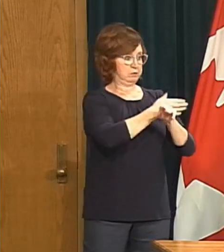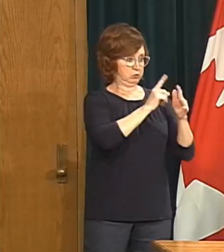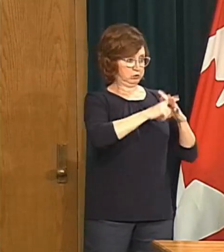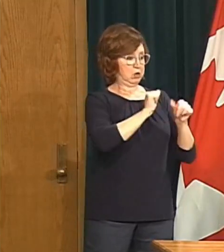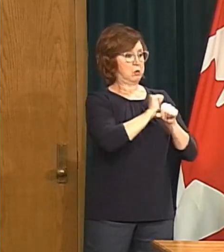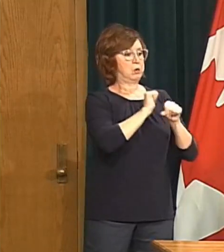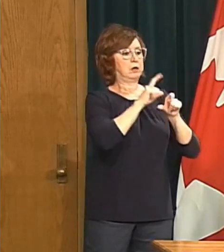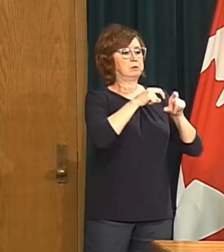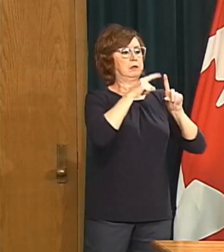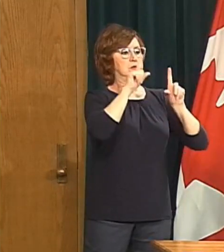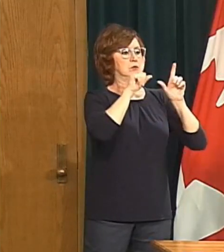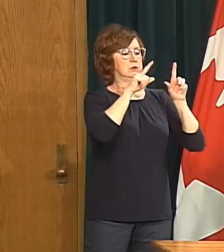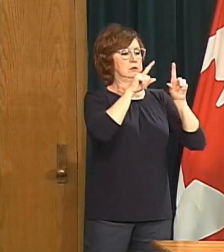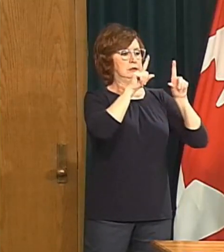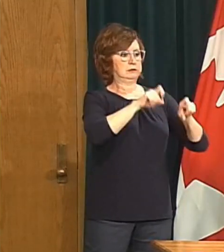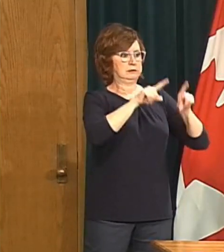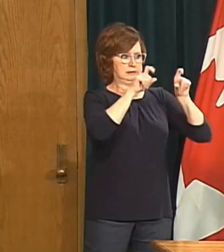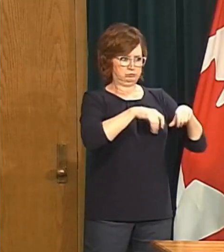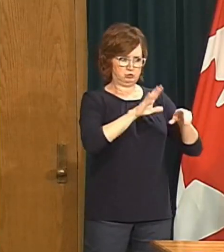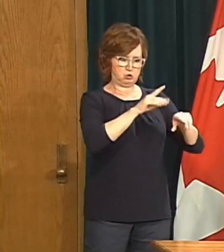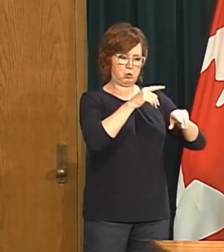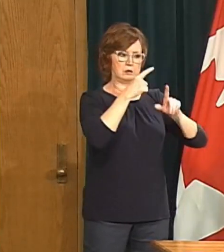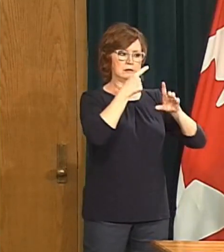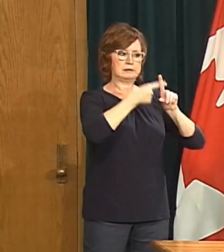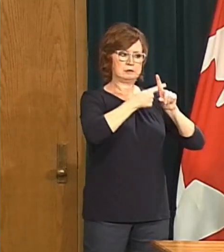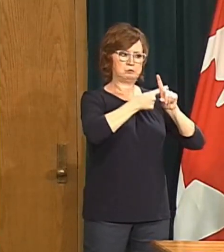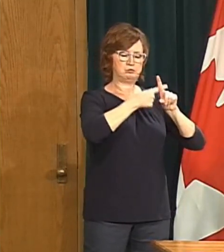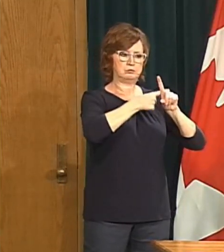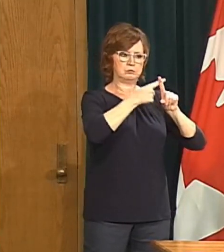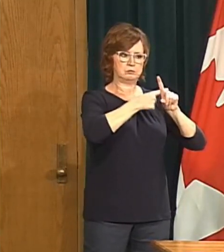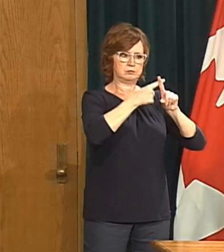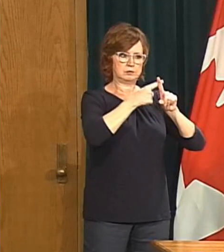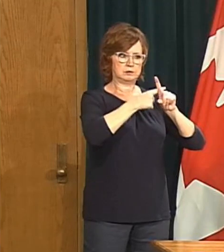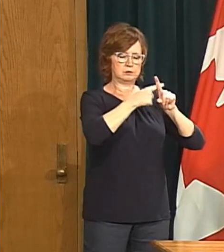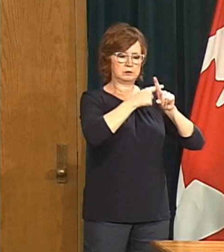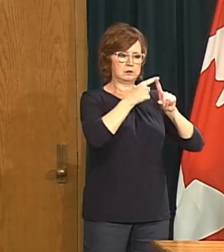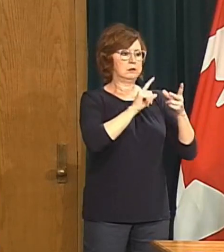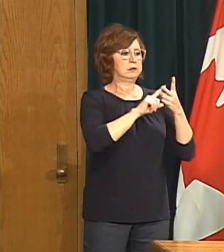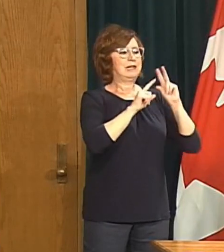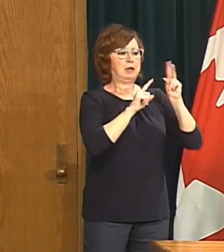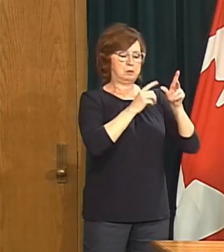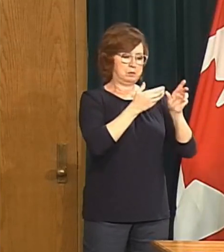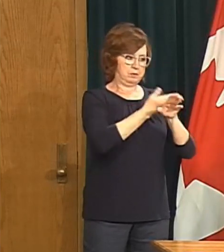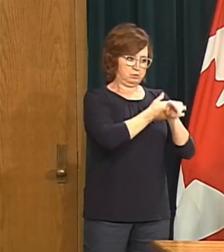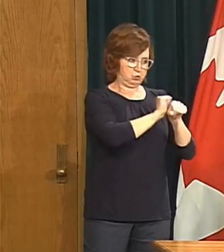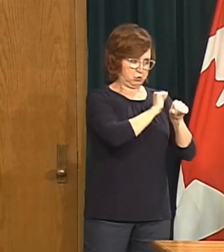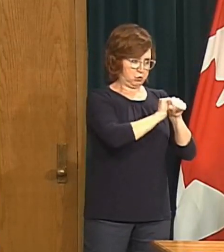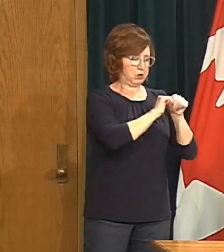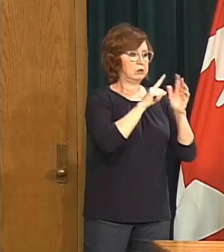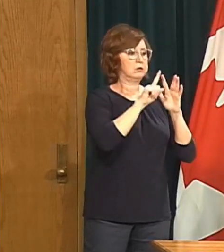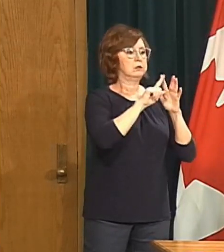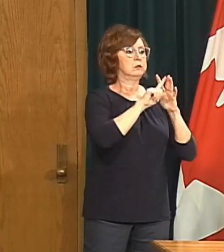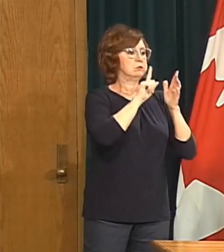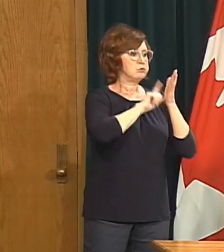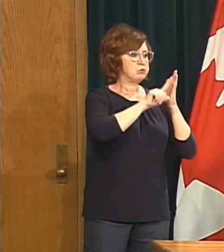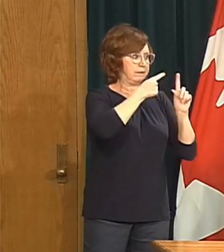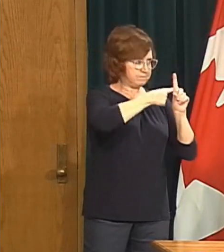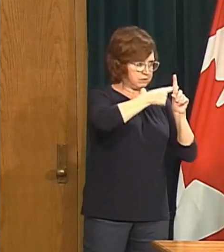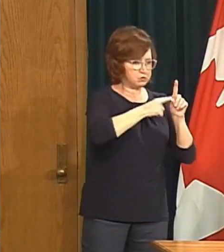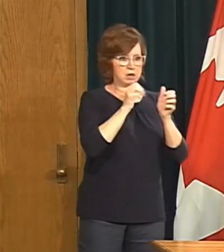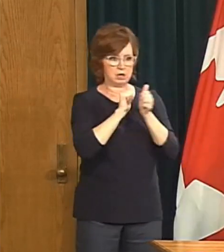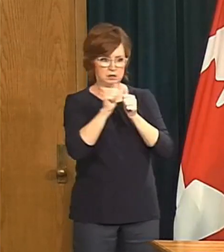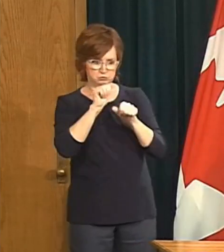post-shift. And the Saskatchewan Health Authority is finalizing its procedures to minimize staff movement between our